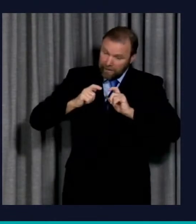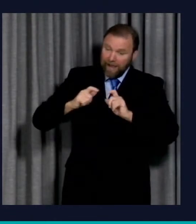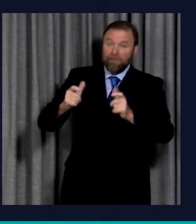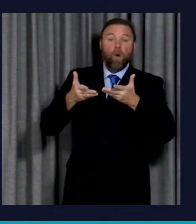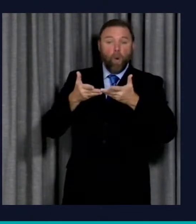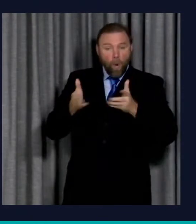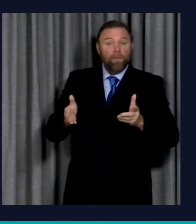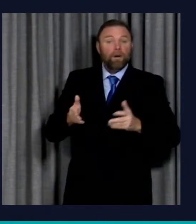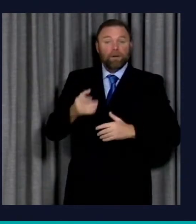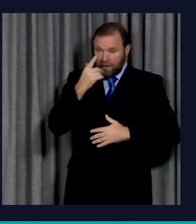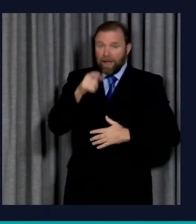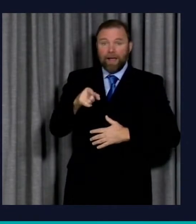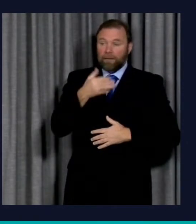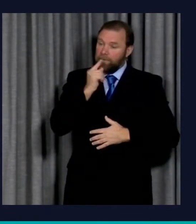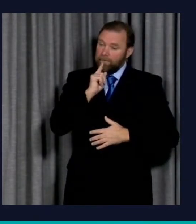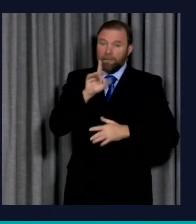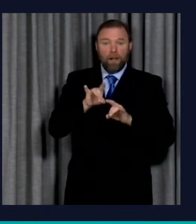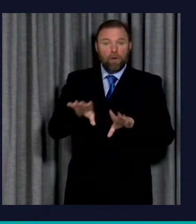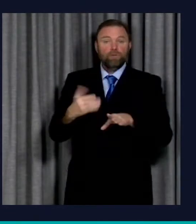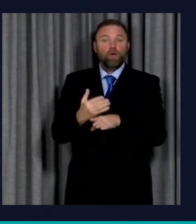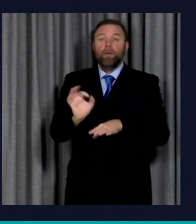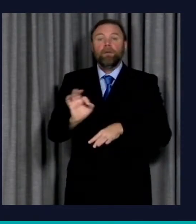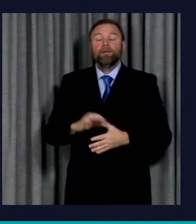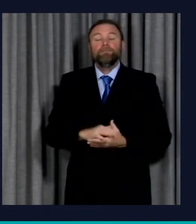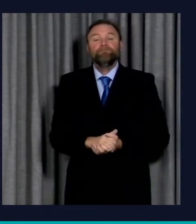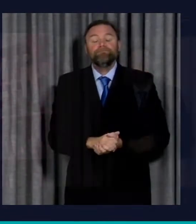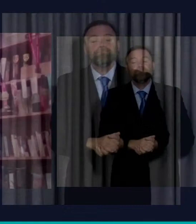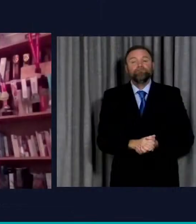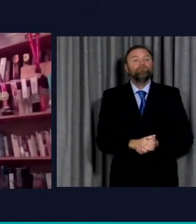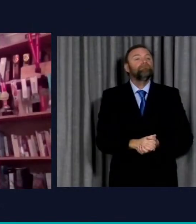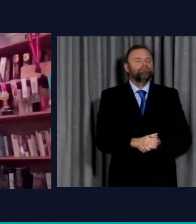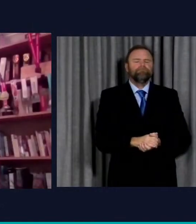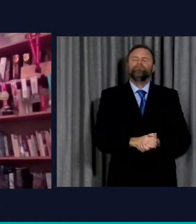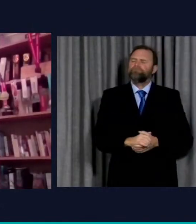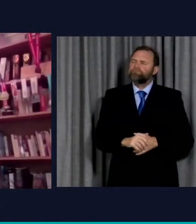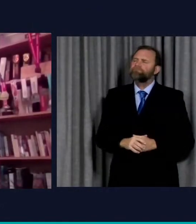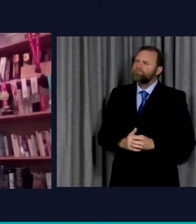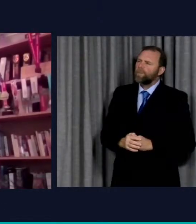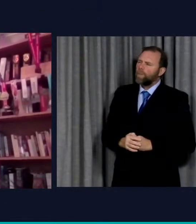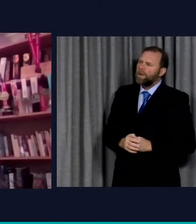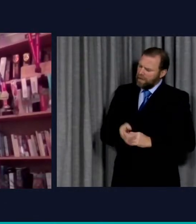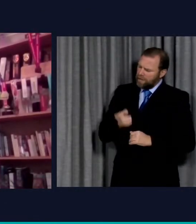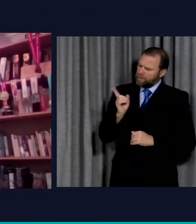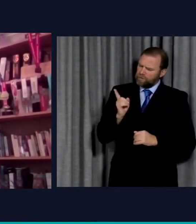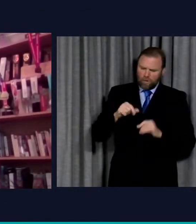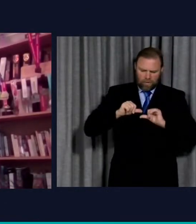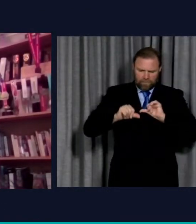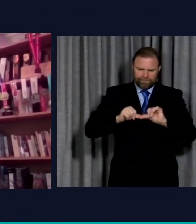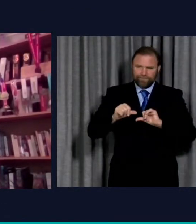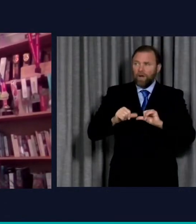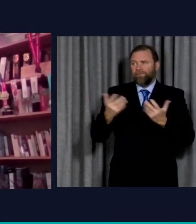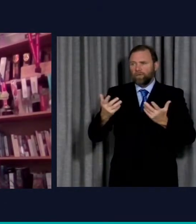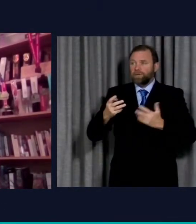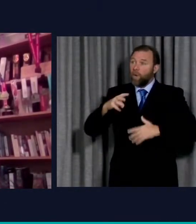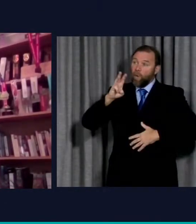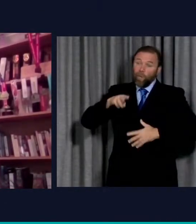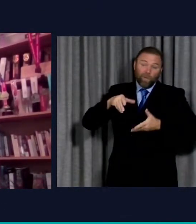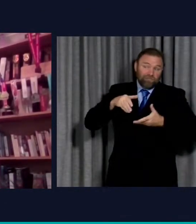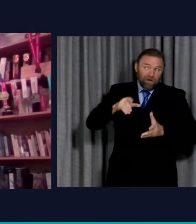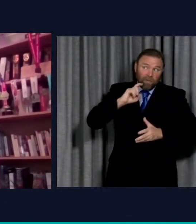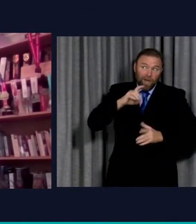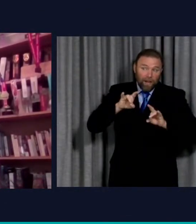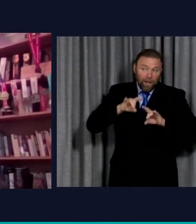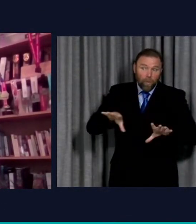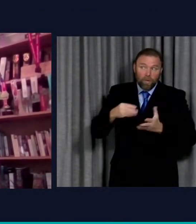to be in work. Okay, in terms of how long this will go on for, then Welsh Rugby will lose millions if crowd restrictions are